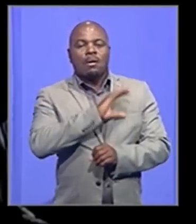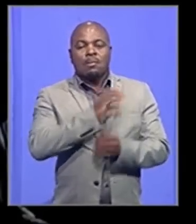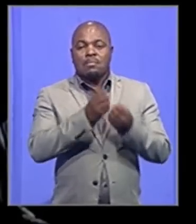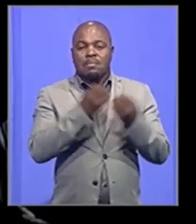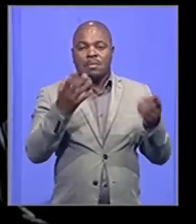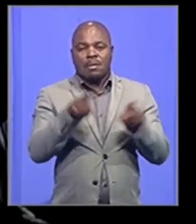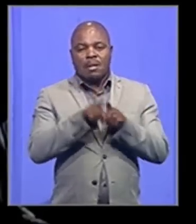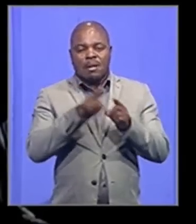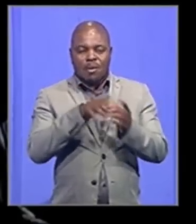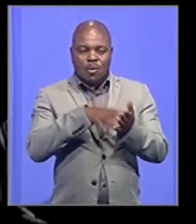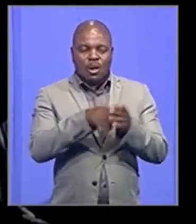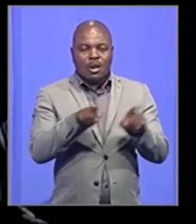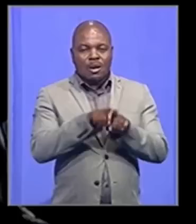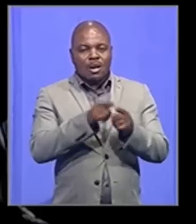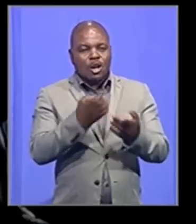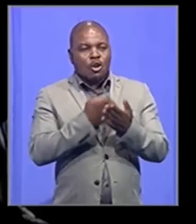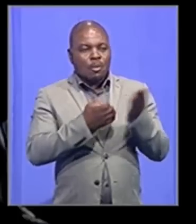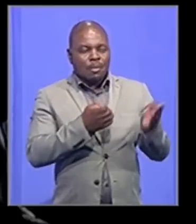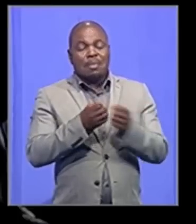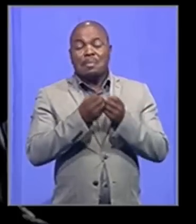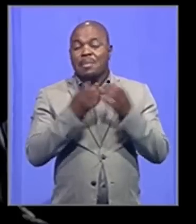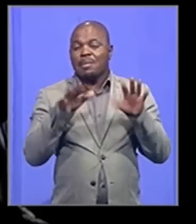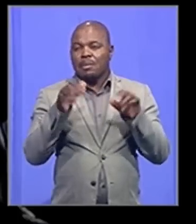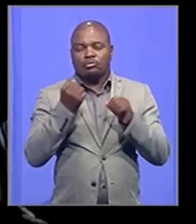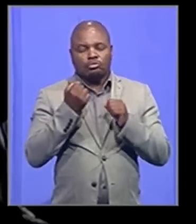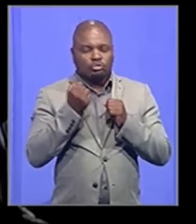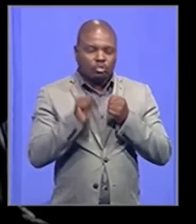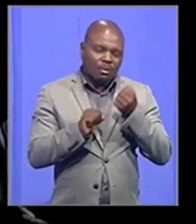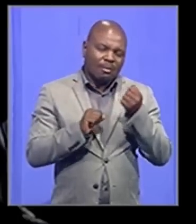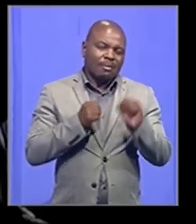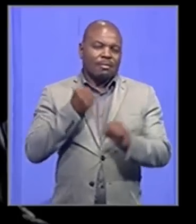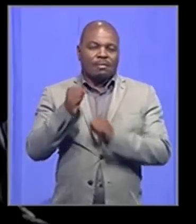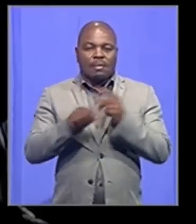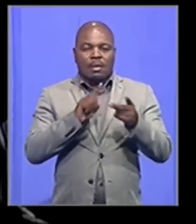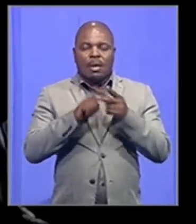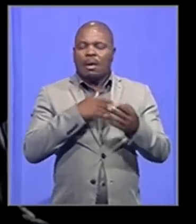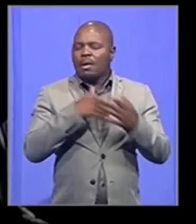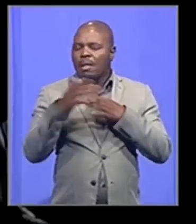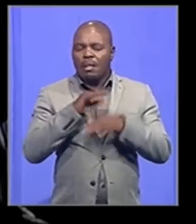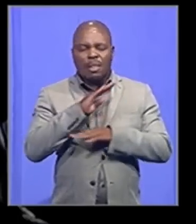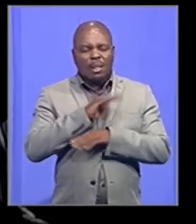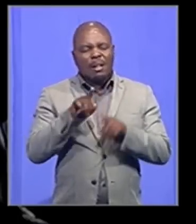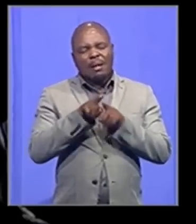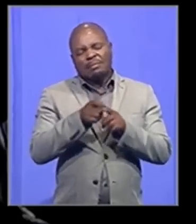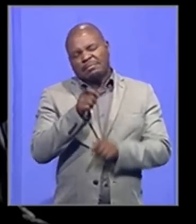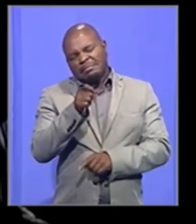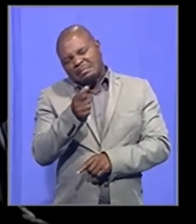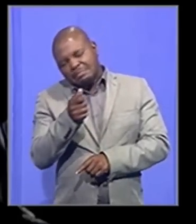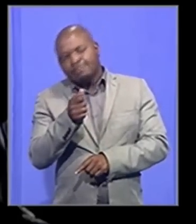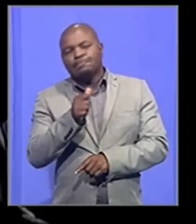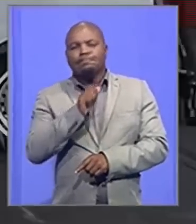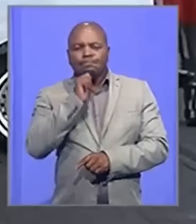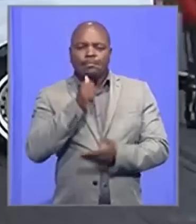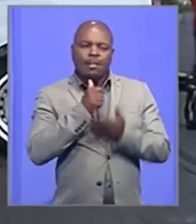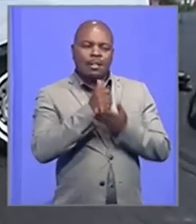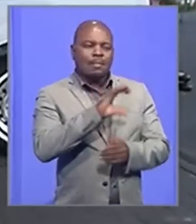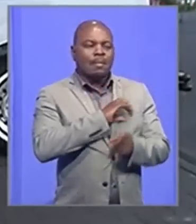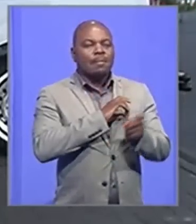weak economy. Many people are struggling to make ends meet, and any relief, even if it is slight, will assist